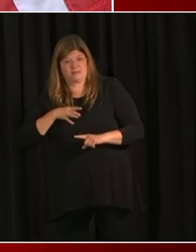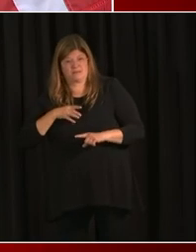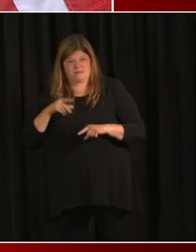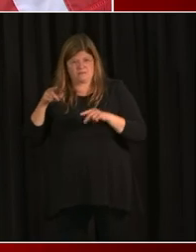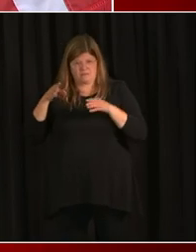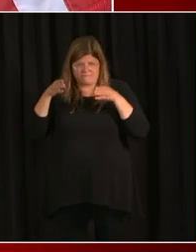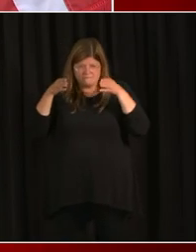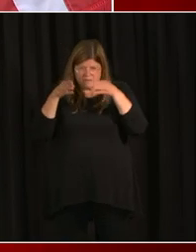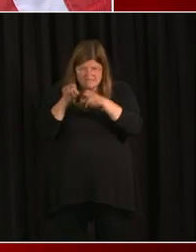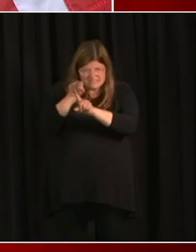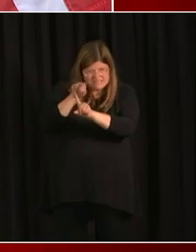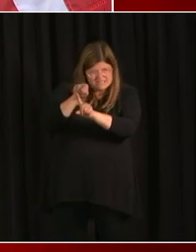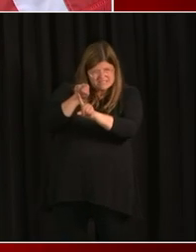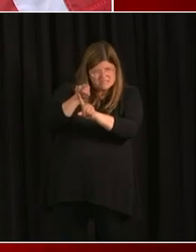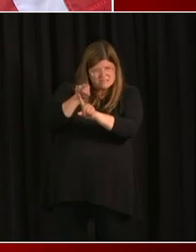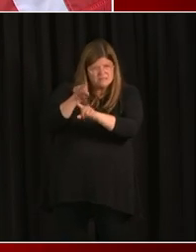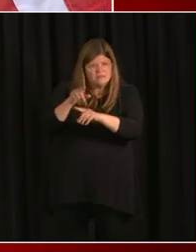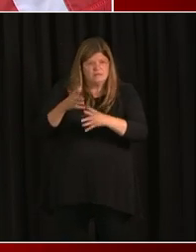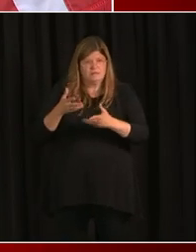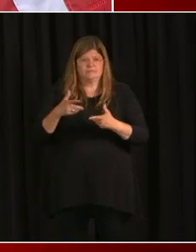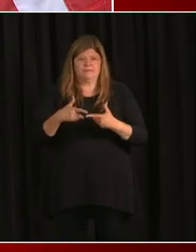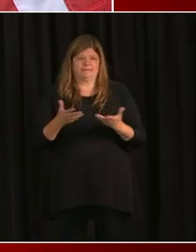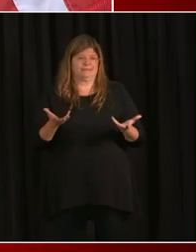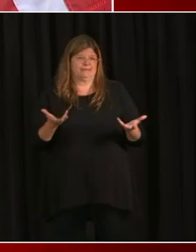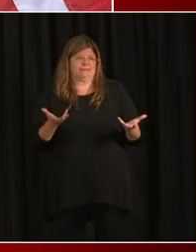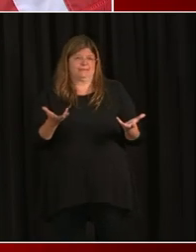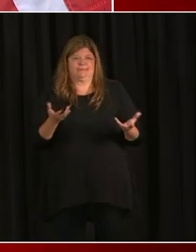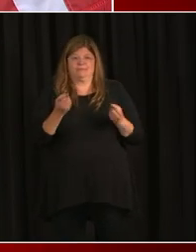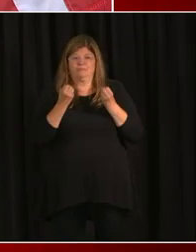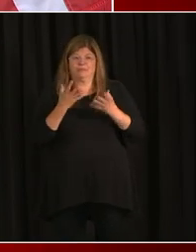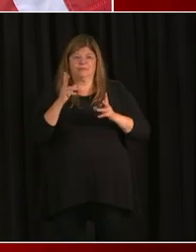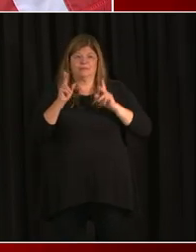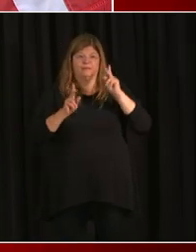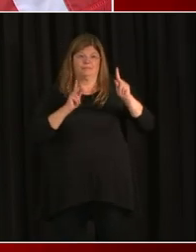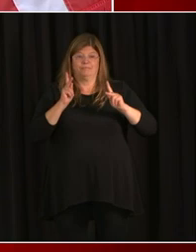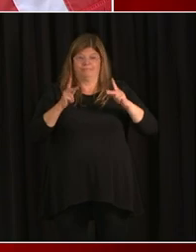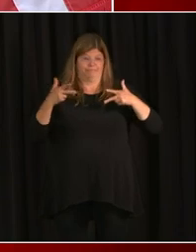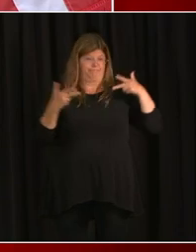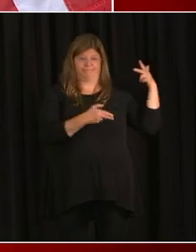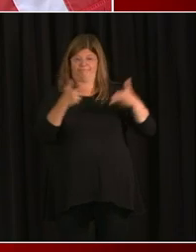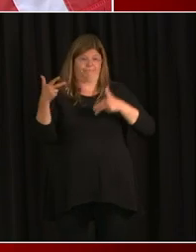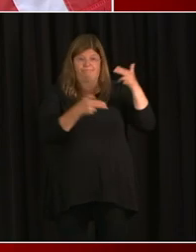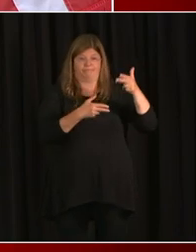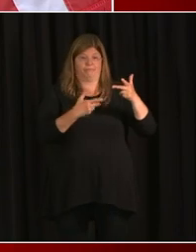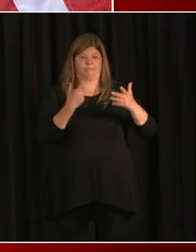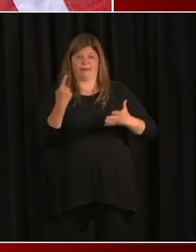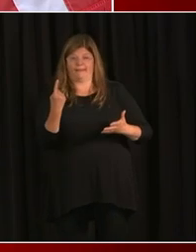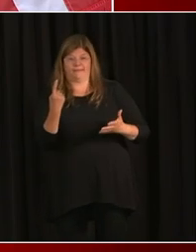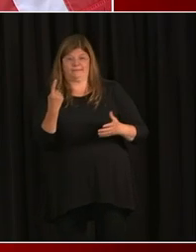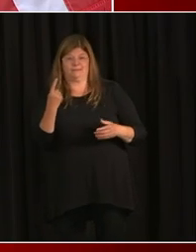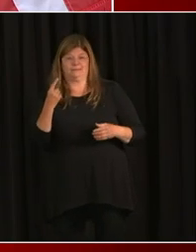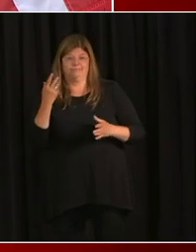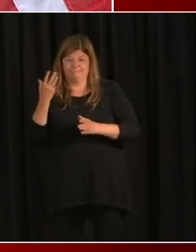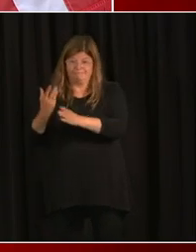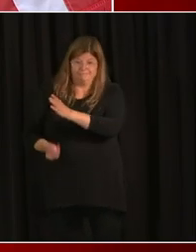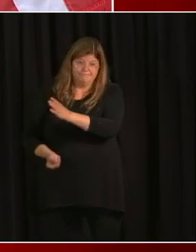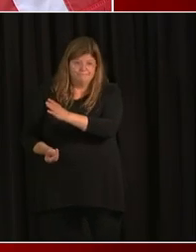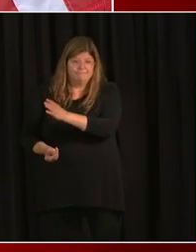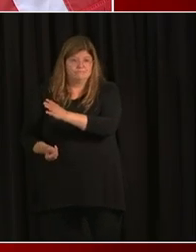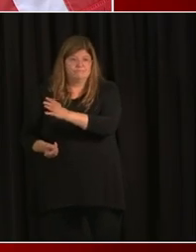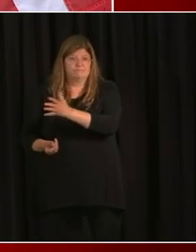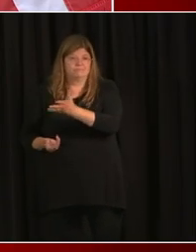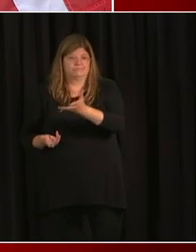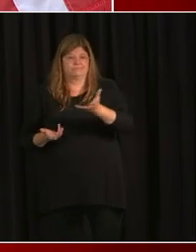targeting. And we had multiple people shot and one succumbed to his